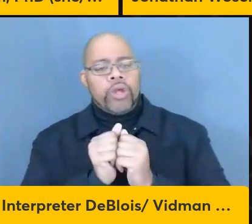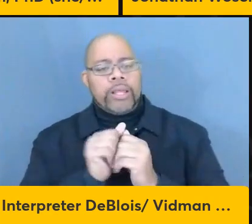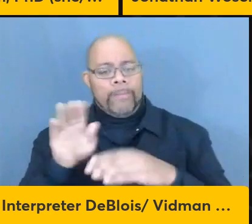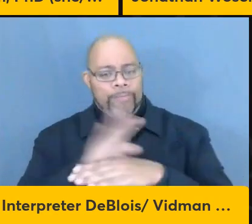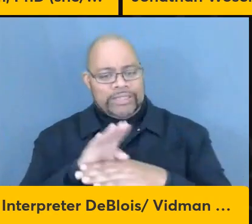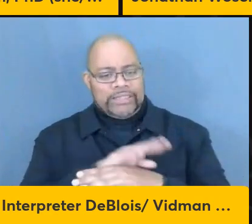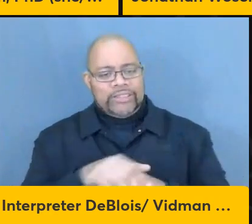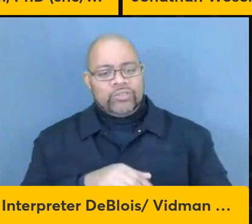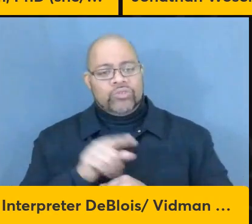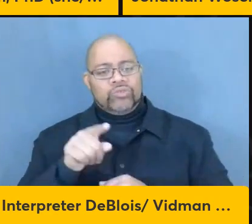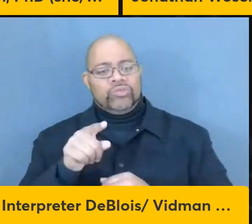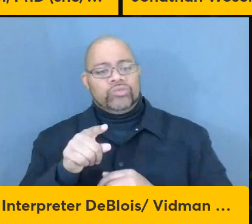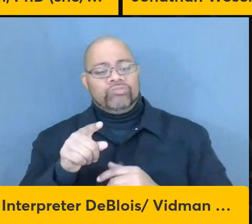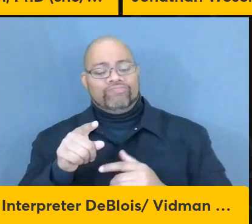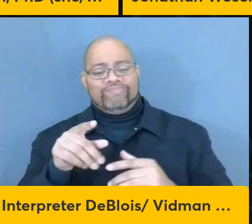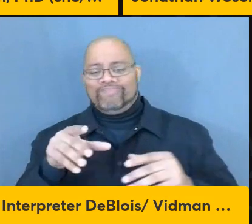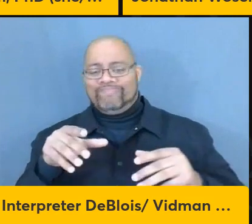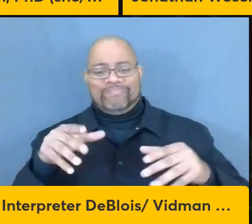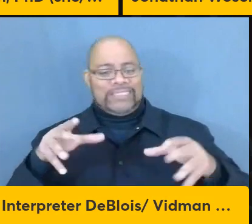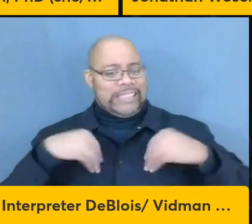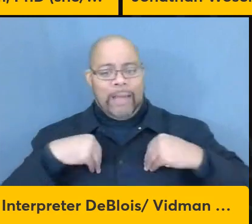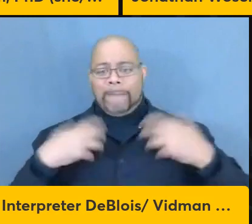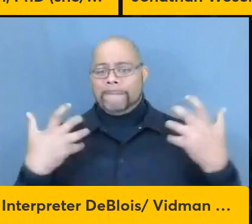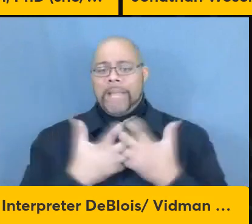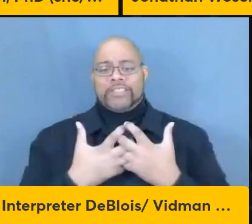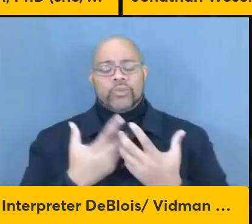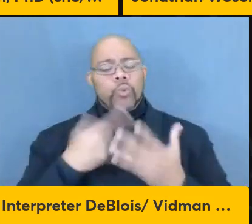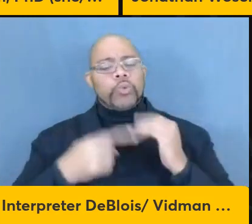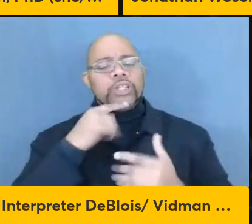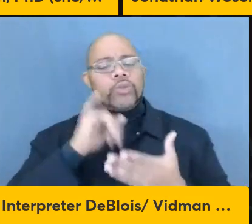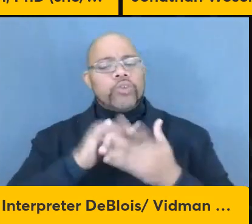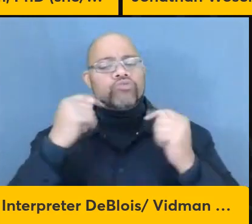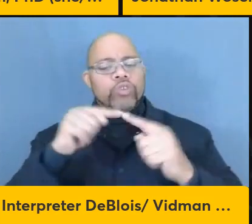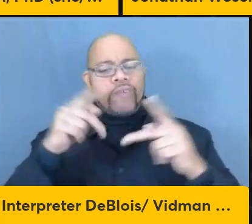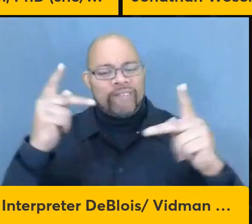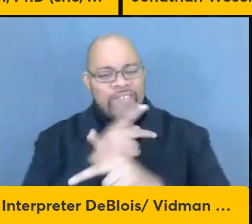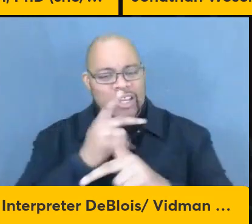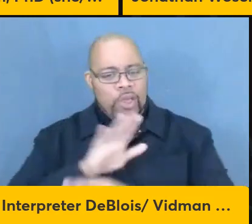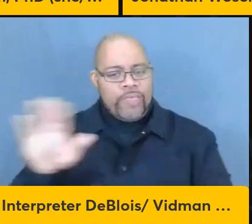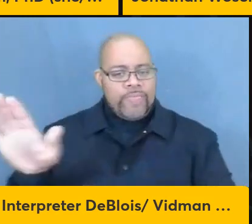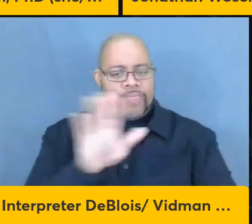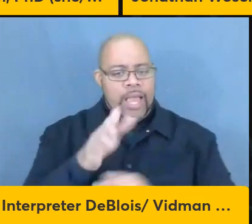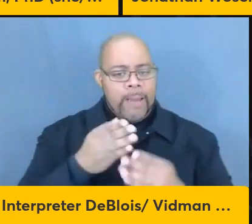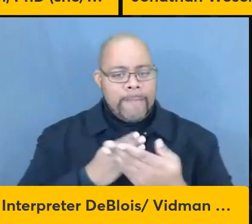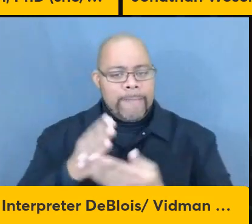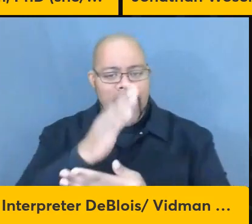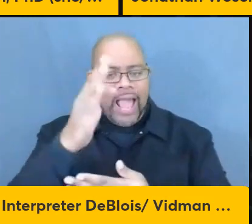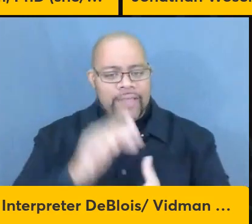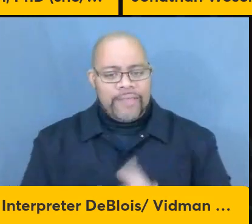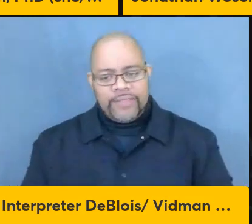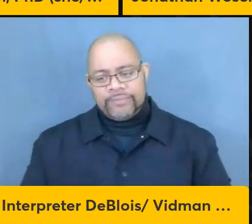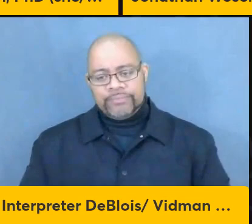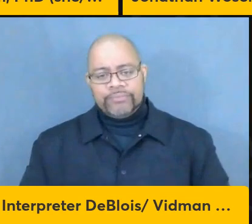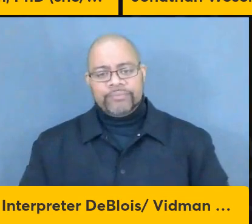entrepreneurship and you were sold. So what would you say to those trying to figure out, what their path is?